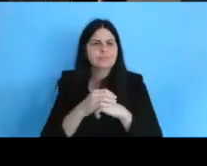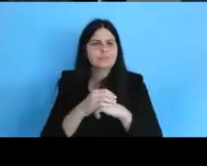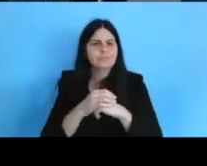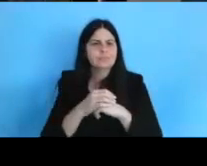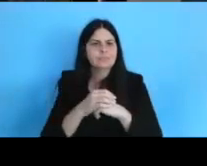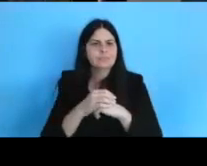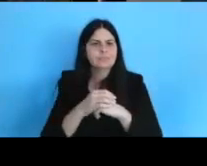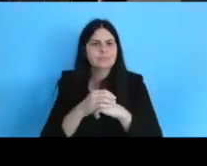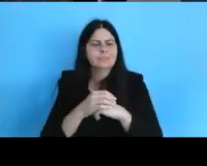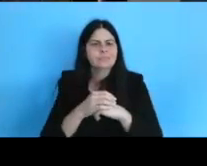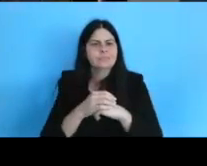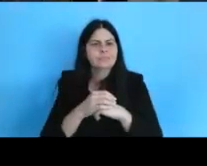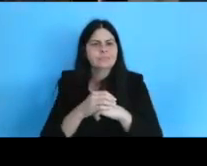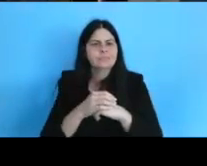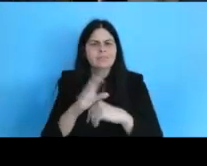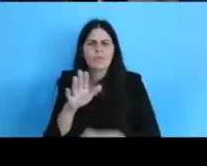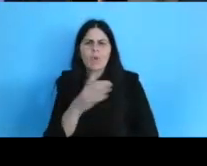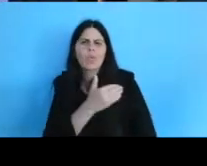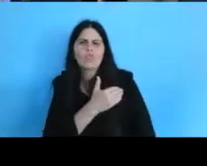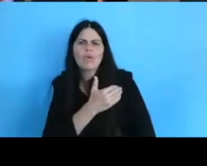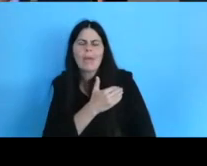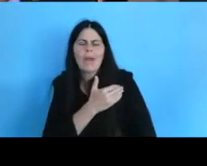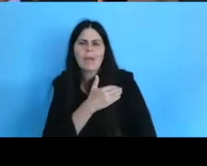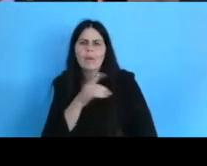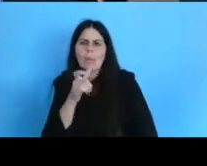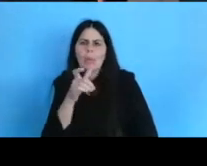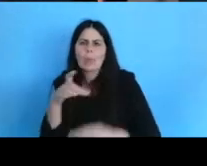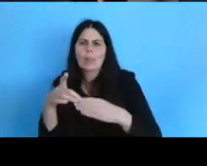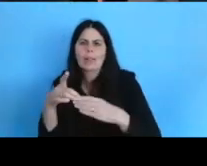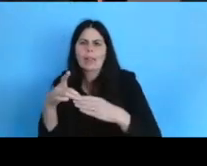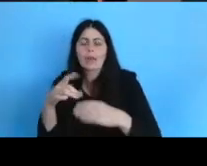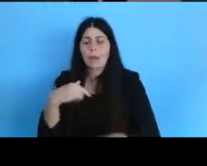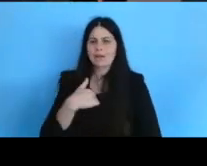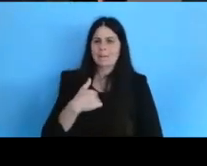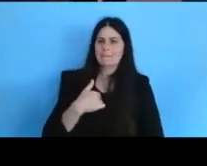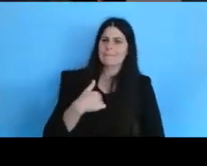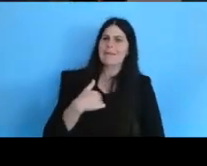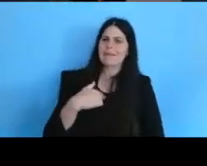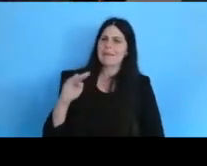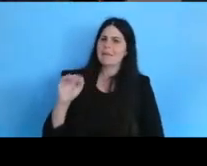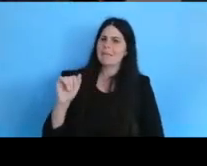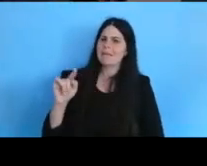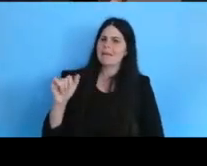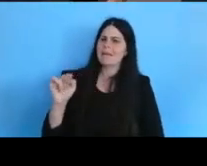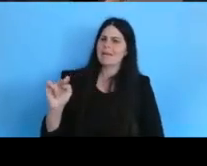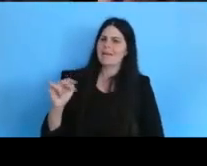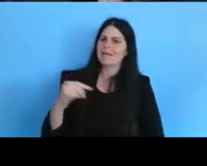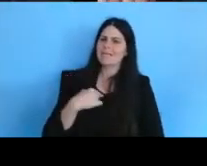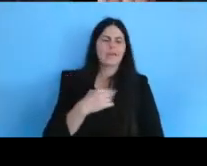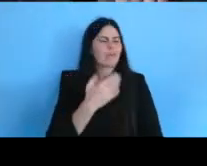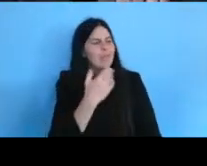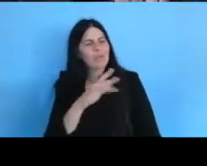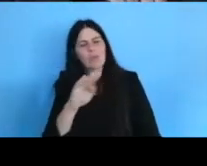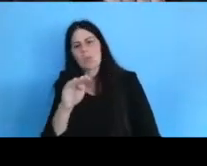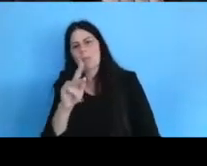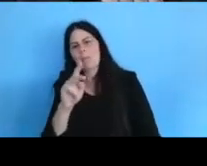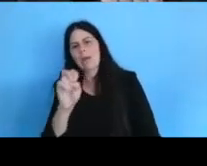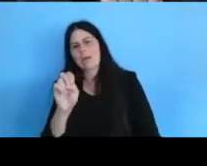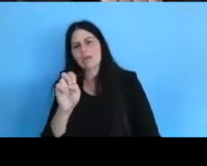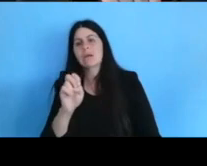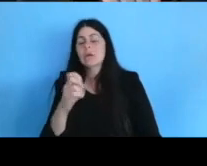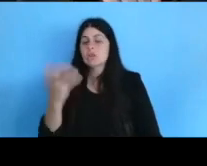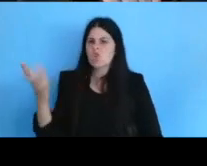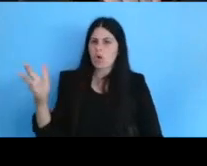And remind me who was going to do this. This is me, Matan. Yep. There you go. Thanks, Mike. Thank you. So as I had